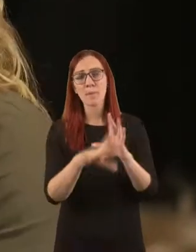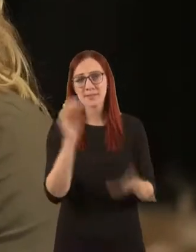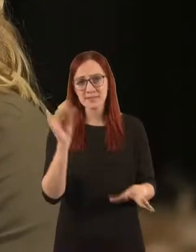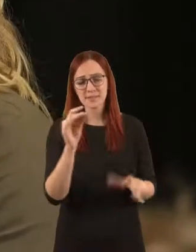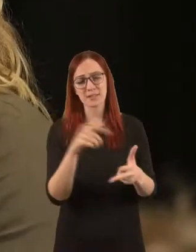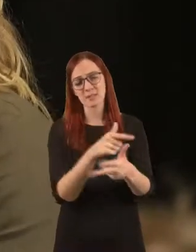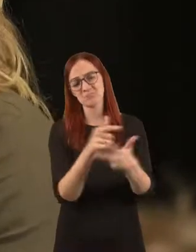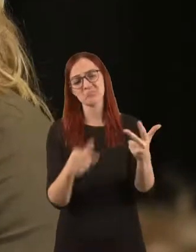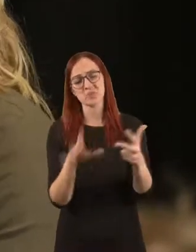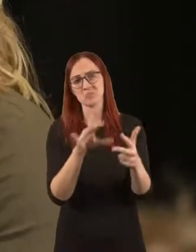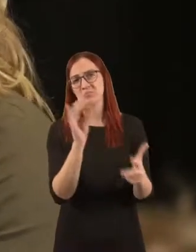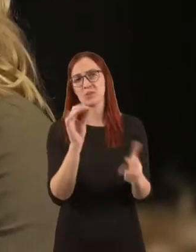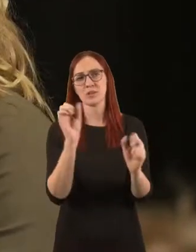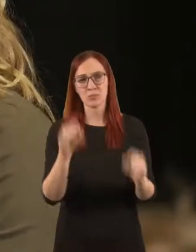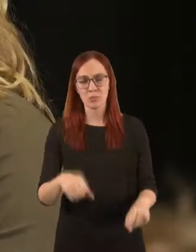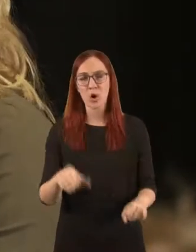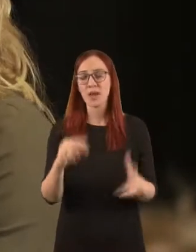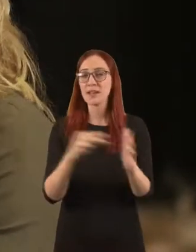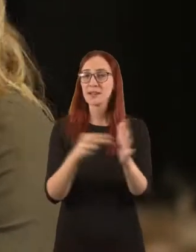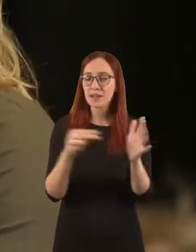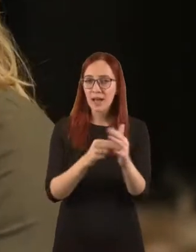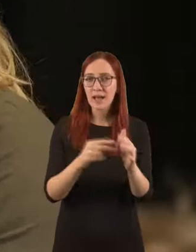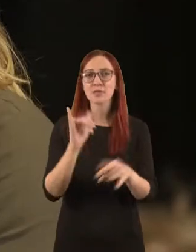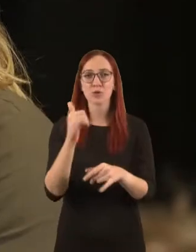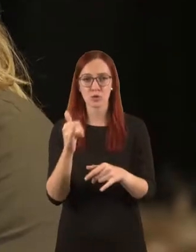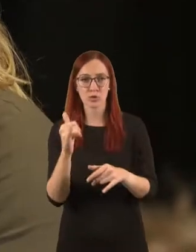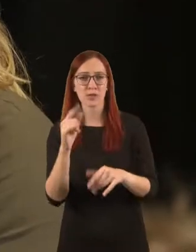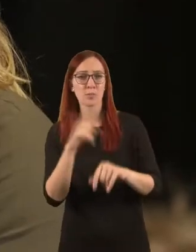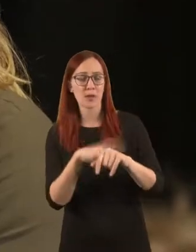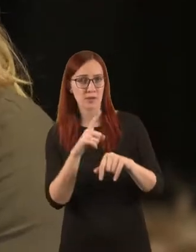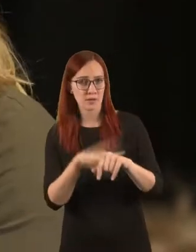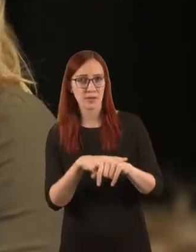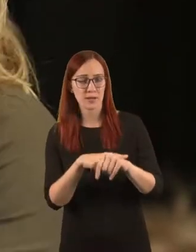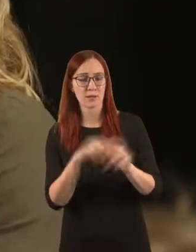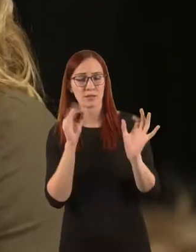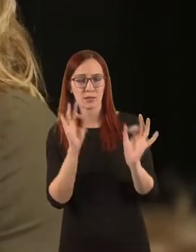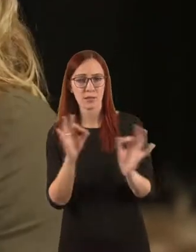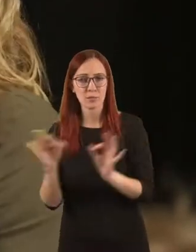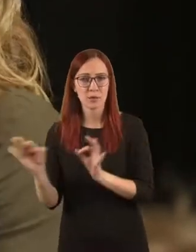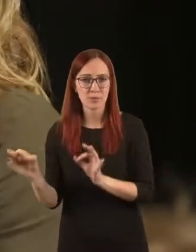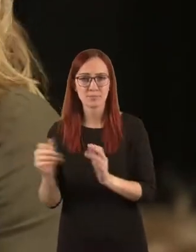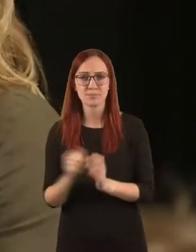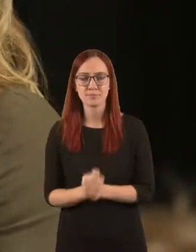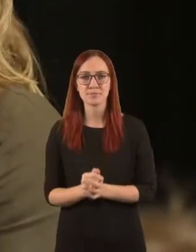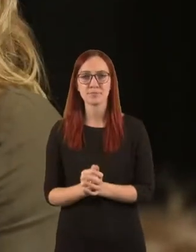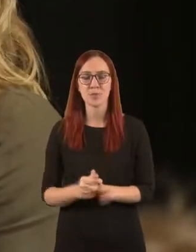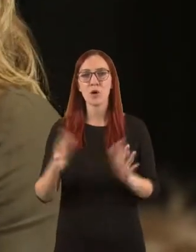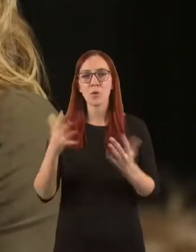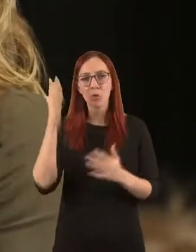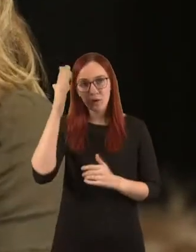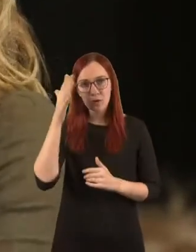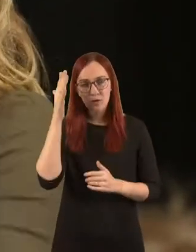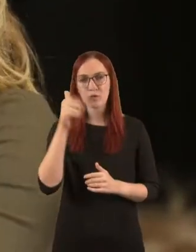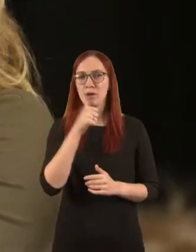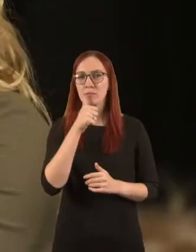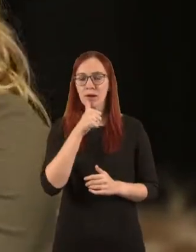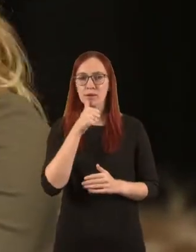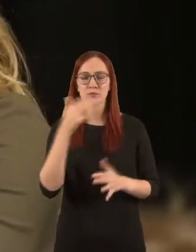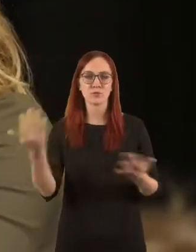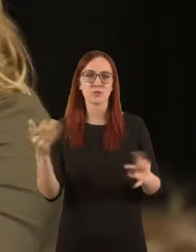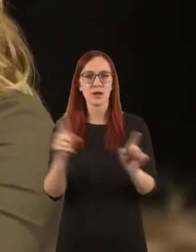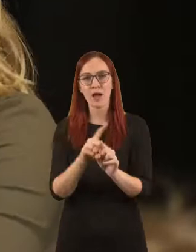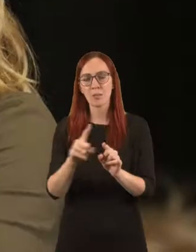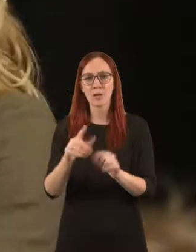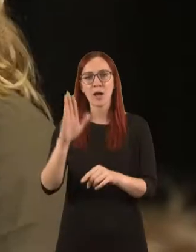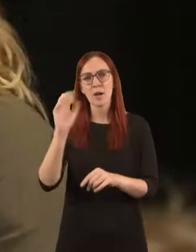And people are mobile when they are able to choose from at least three alternatives that are beneficial